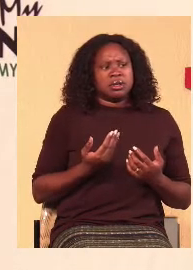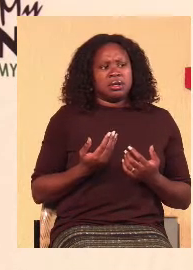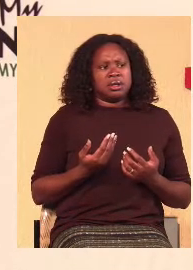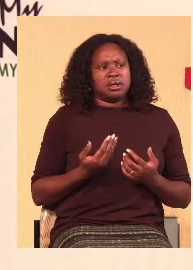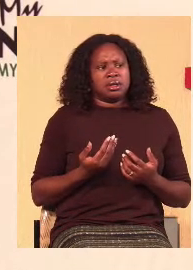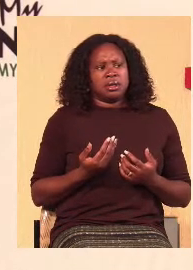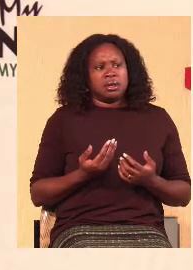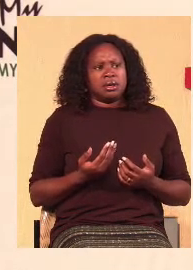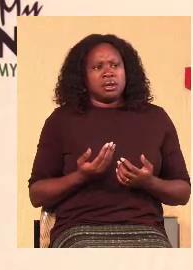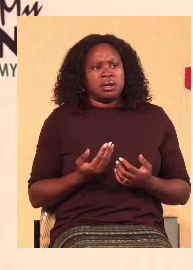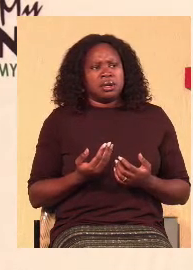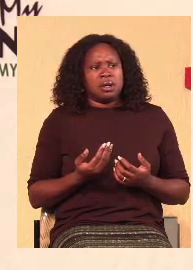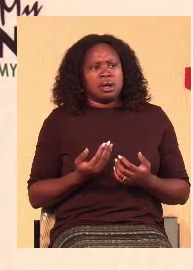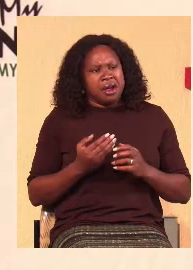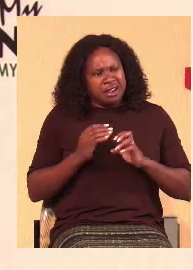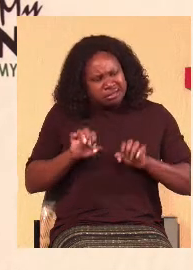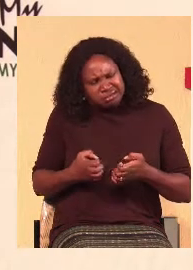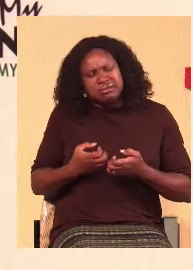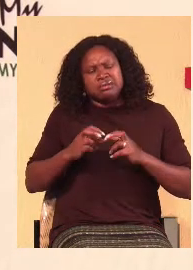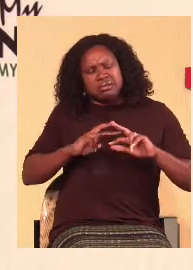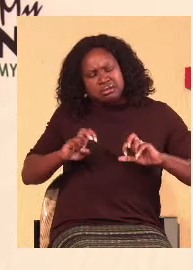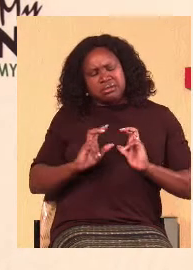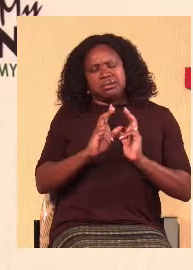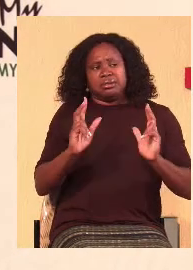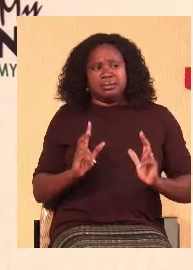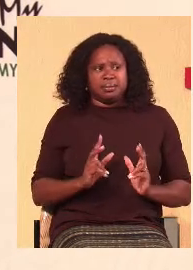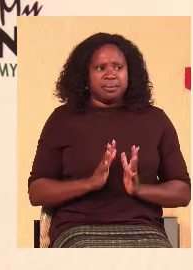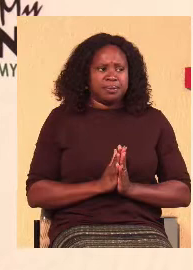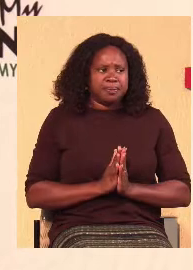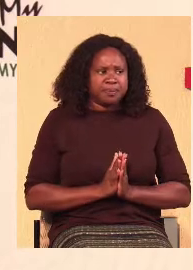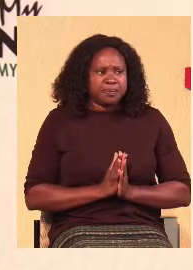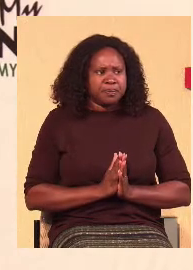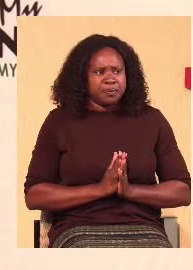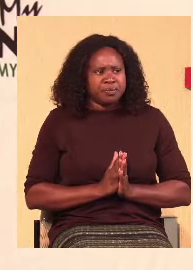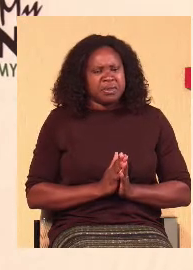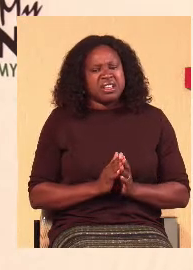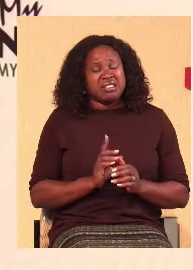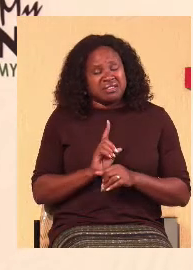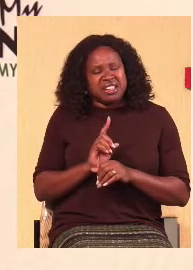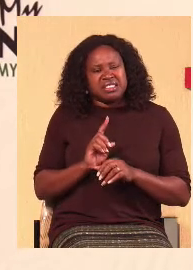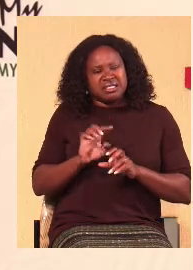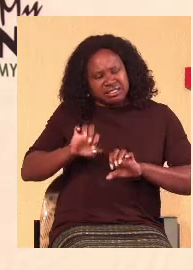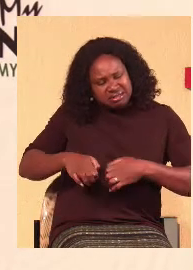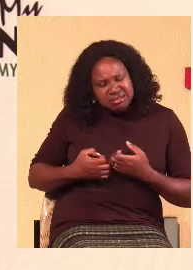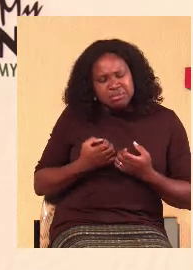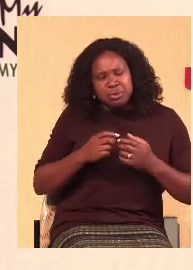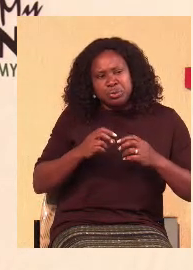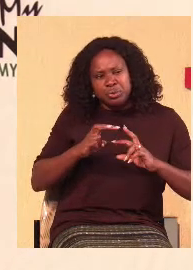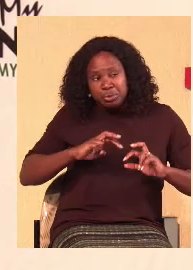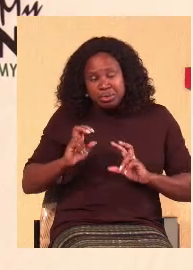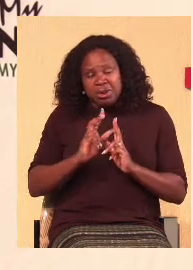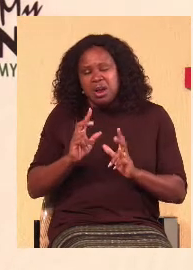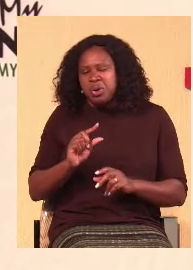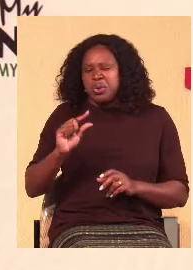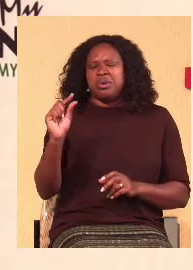their citizens. There is a scarcity of these reagents. That's number one. And also, as you know,